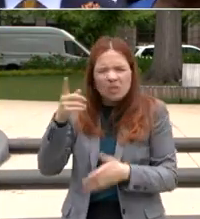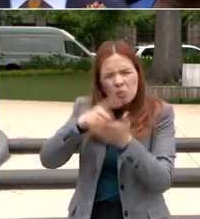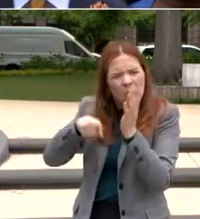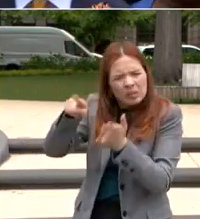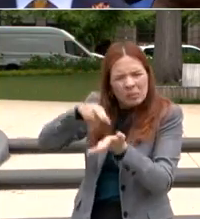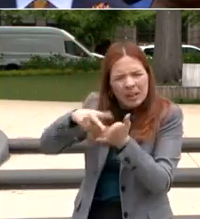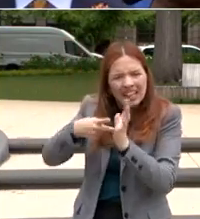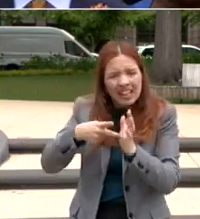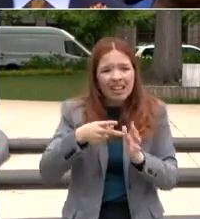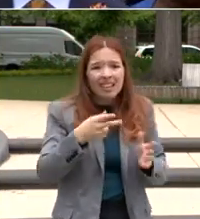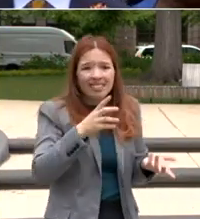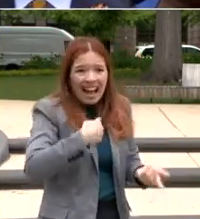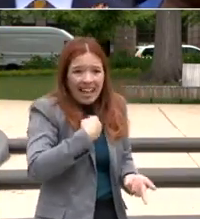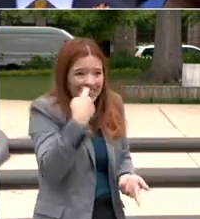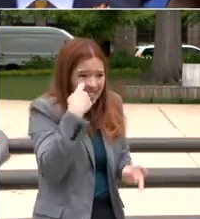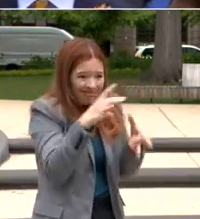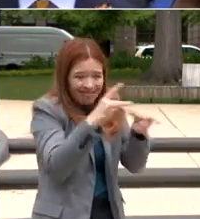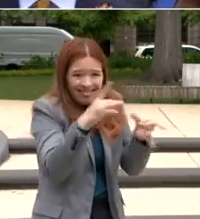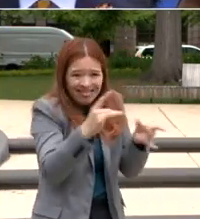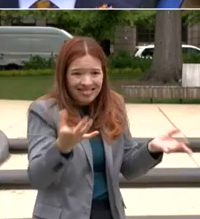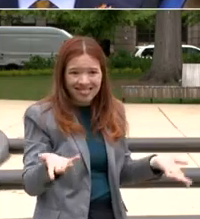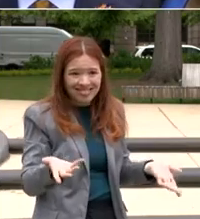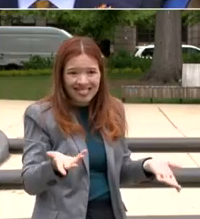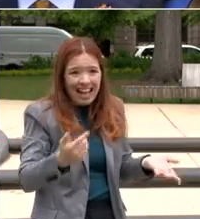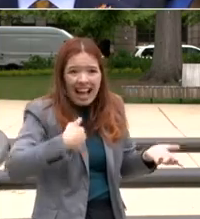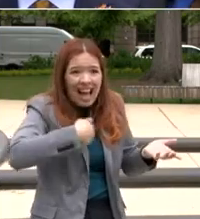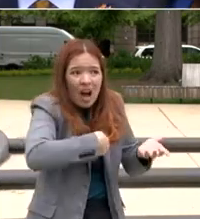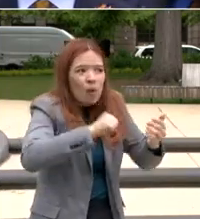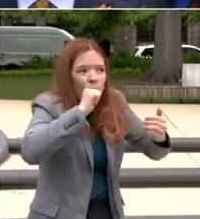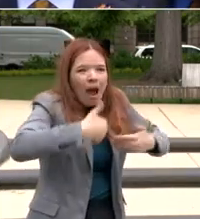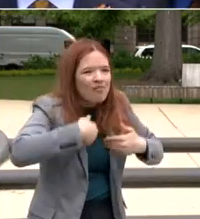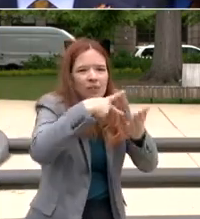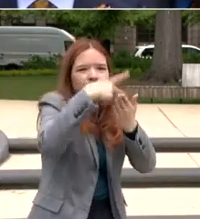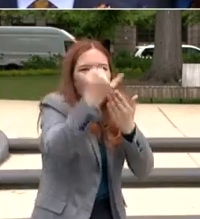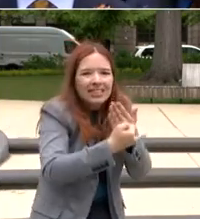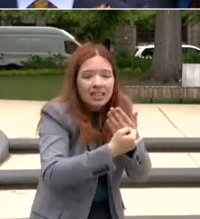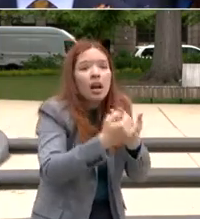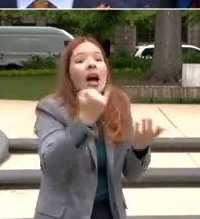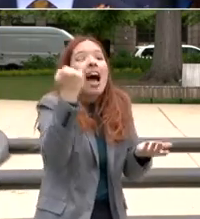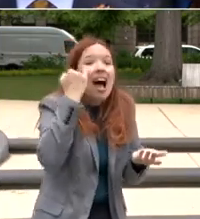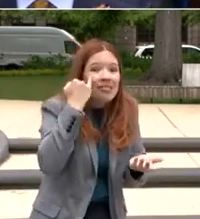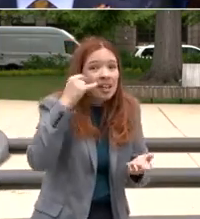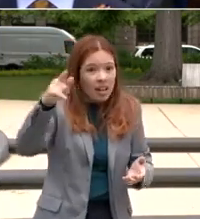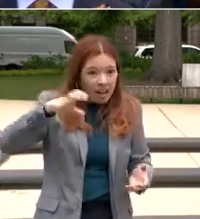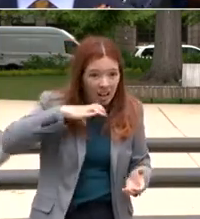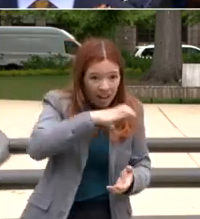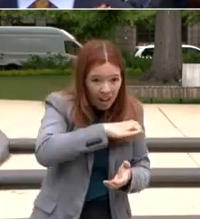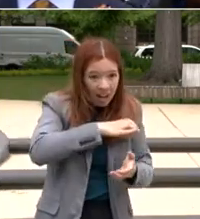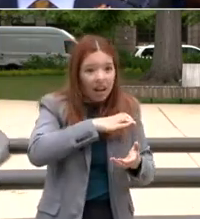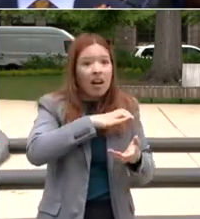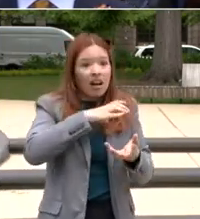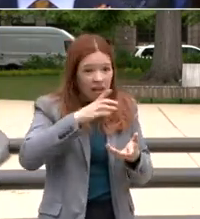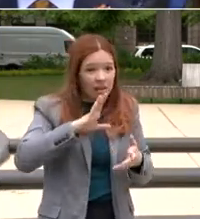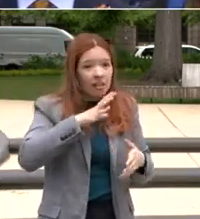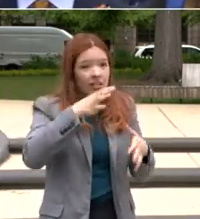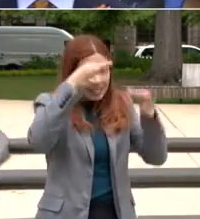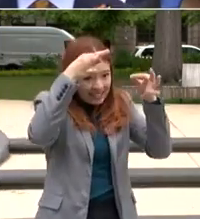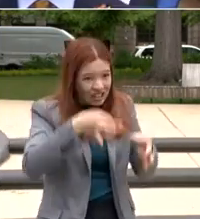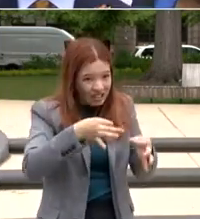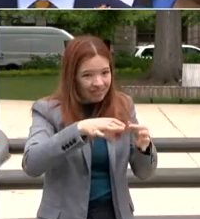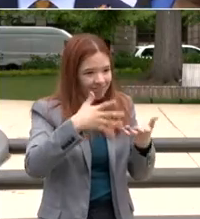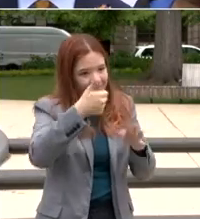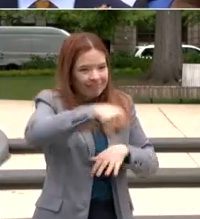what I said. It means we don't have a project unless the council reverses its bad decision